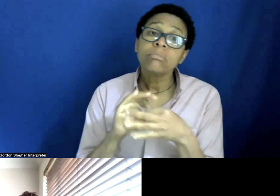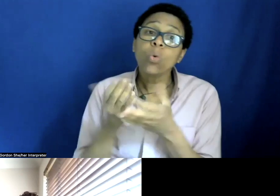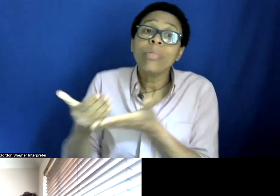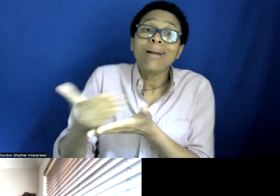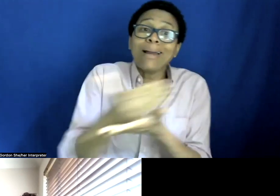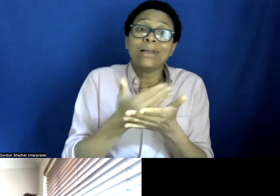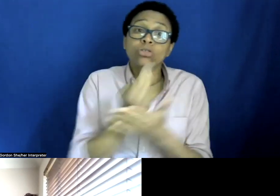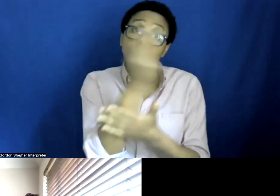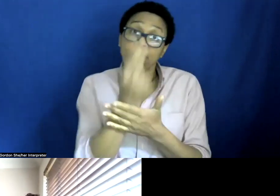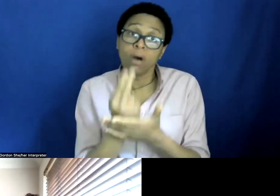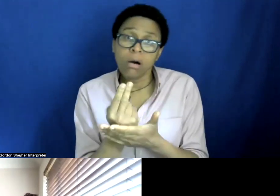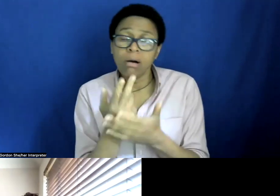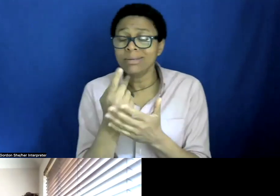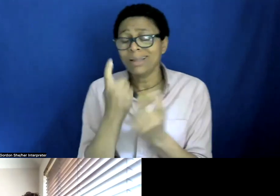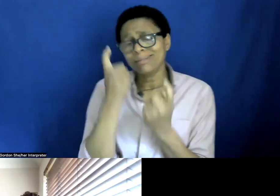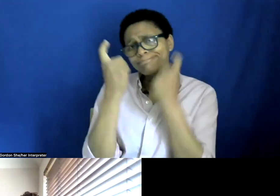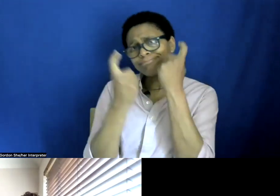thinking about how to